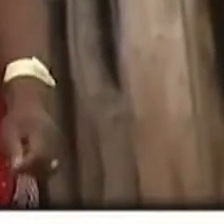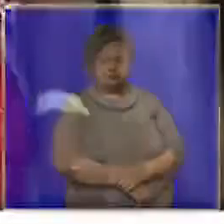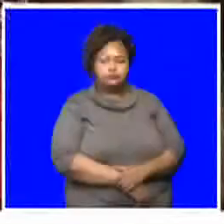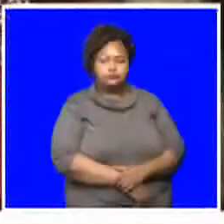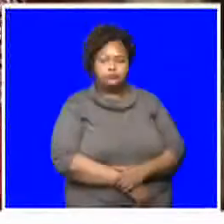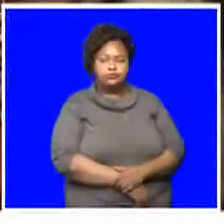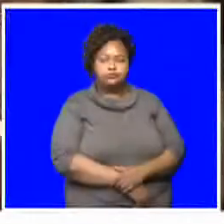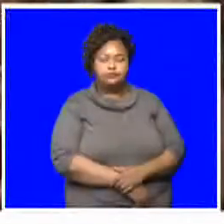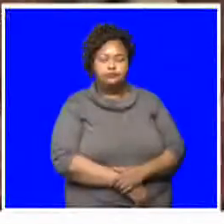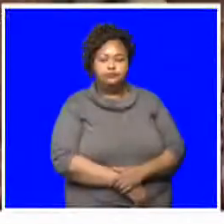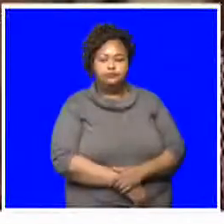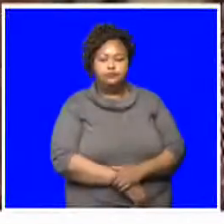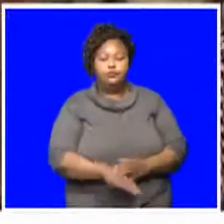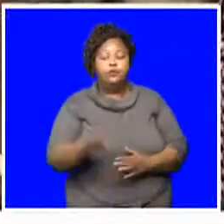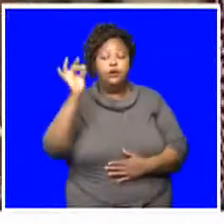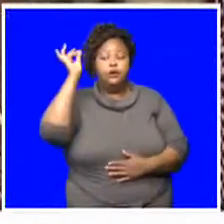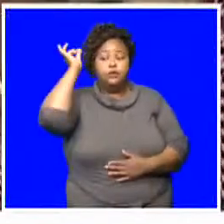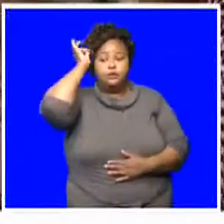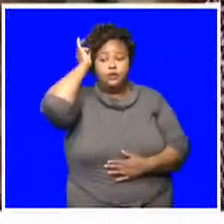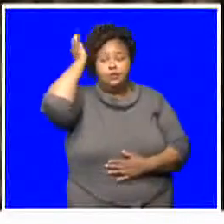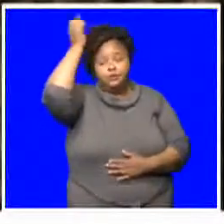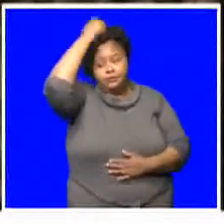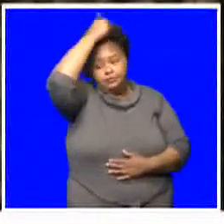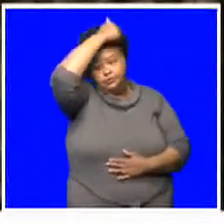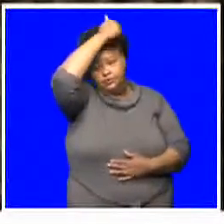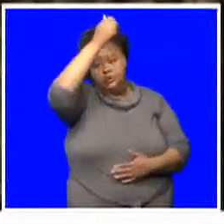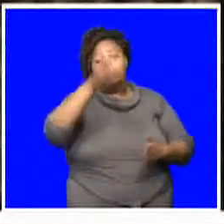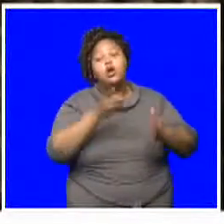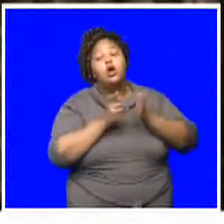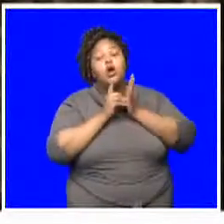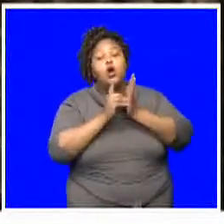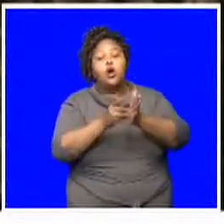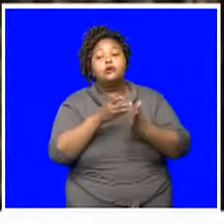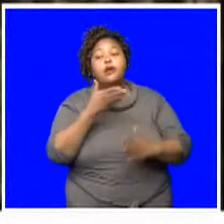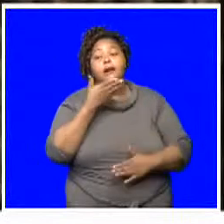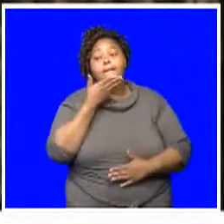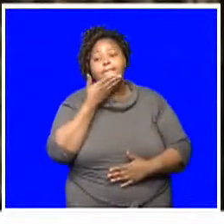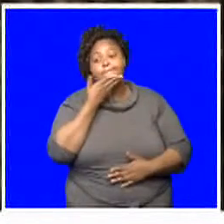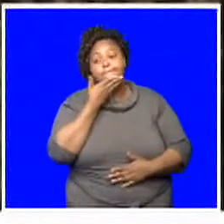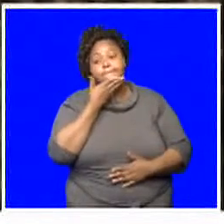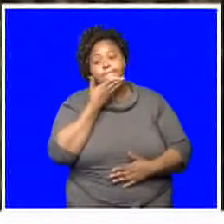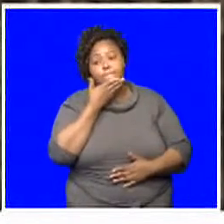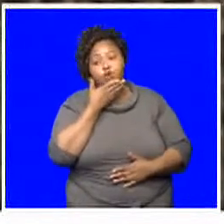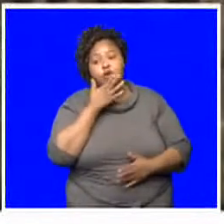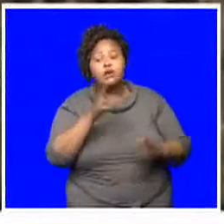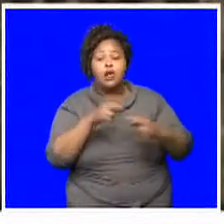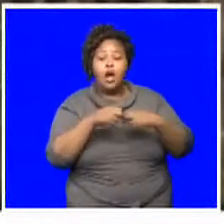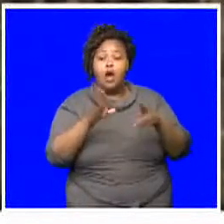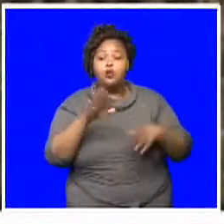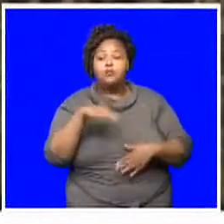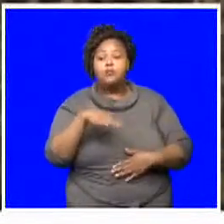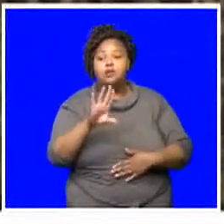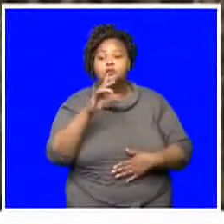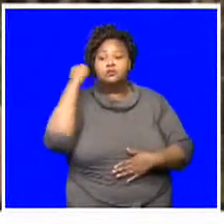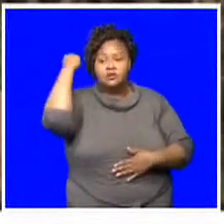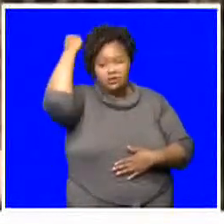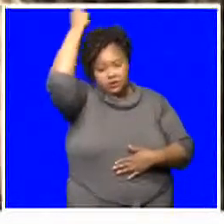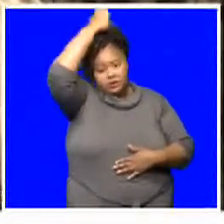His Majesty the King commissioned the regiment of young warriors through Indvuna Panginjobo Matisa.